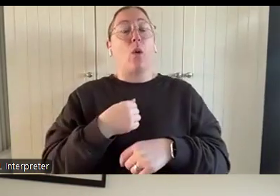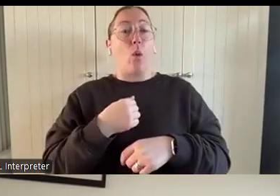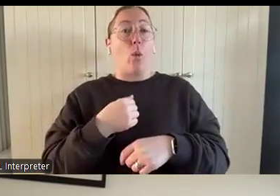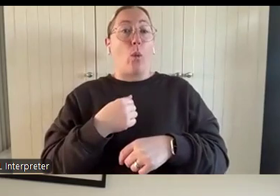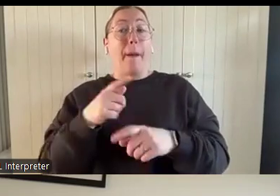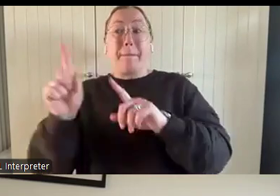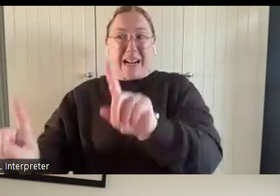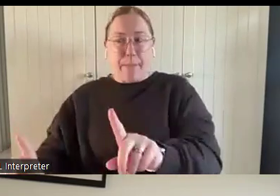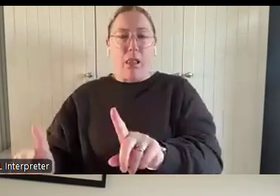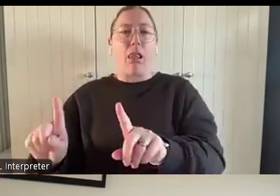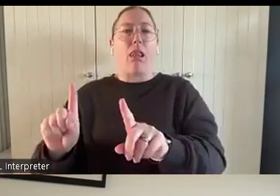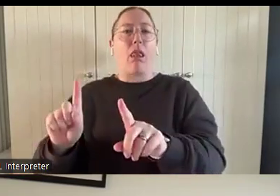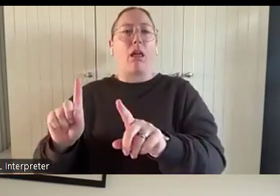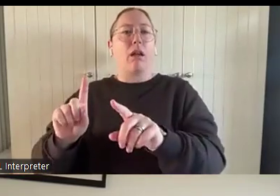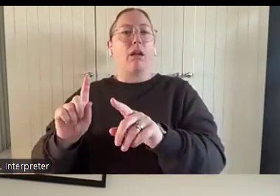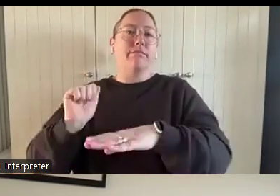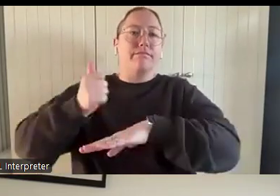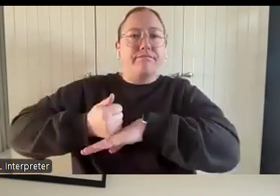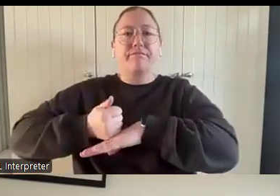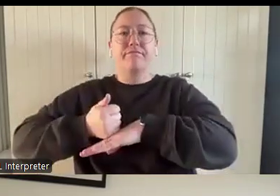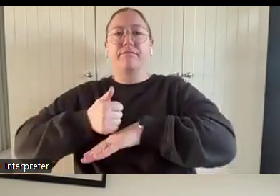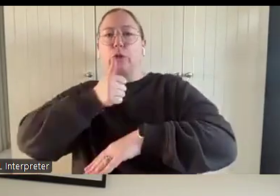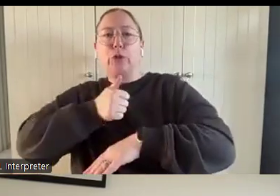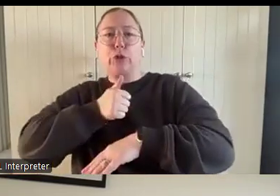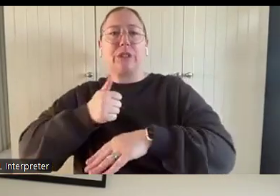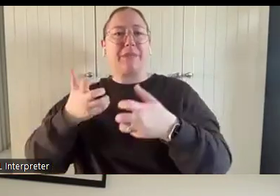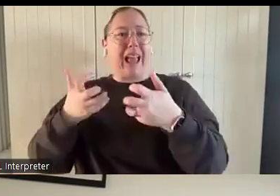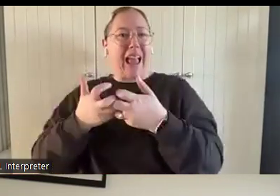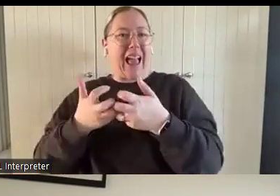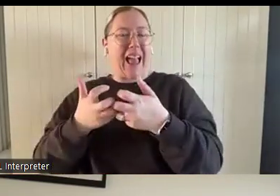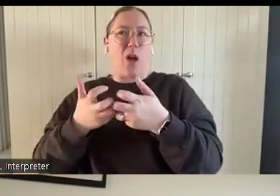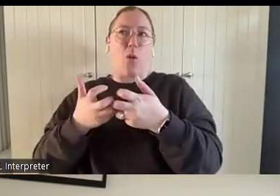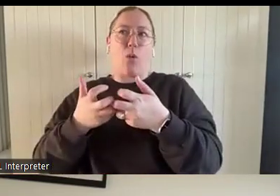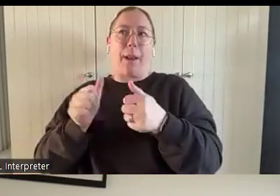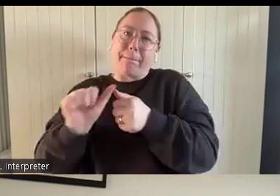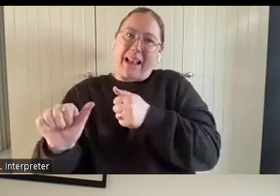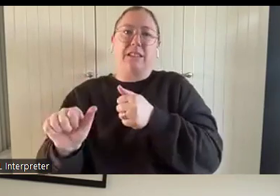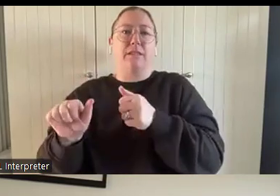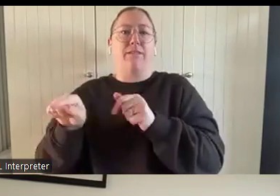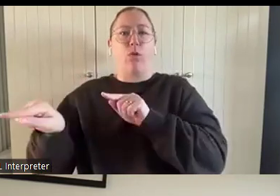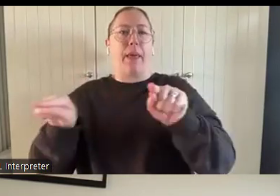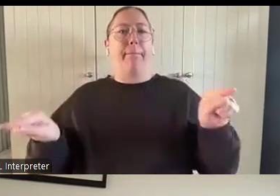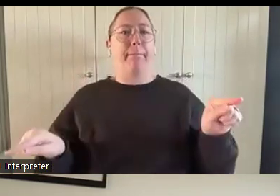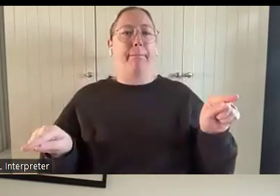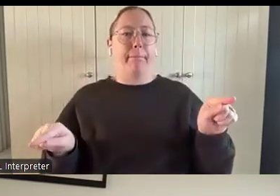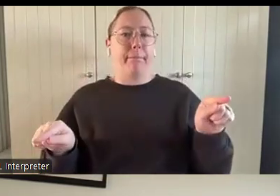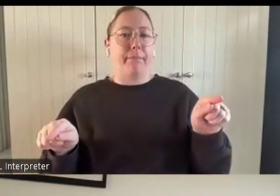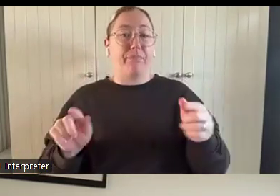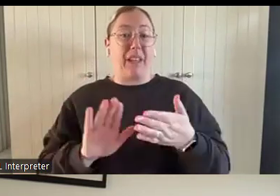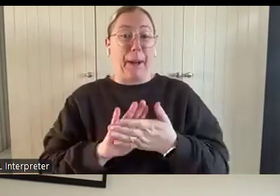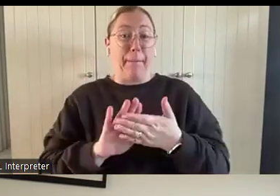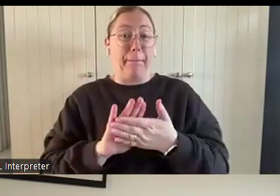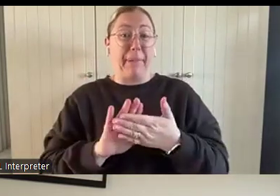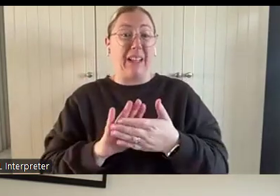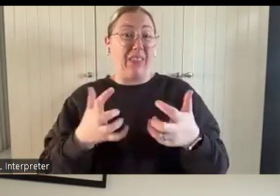it in the way is meaningful to them. And that is visible in the kind of sustainability of the projects, because some teams have been going